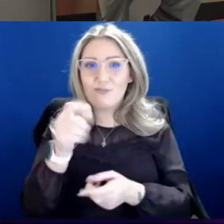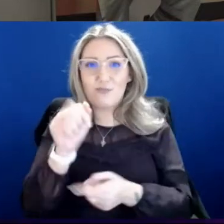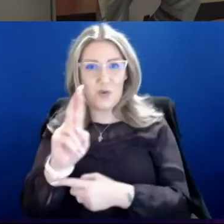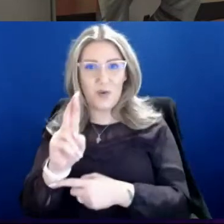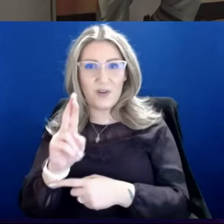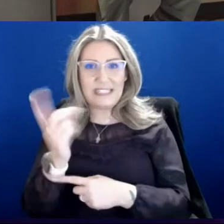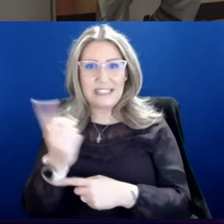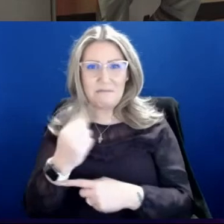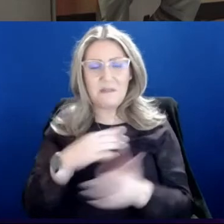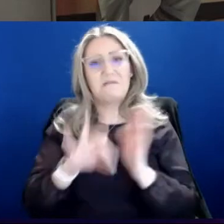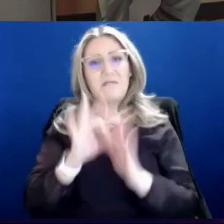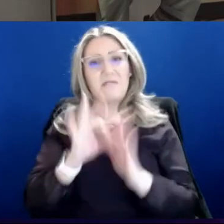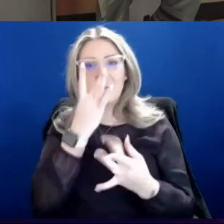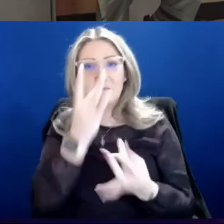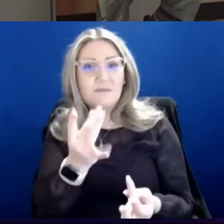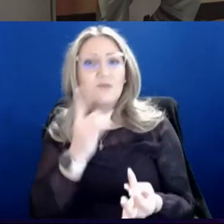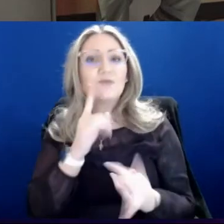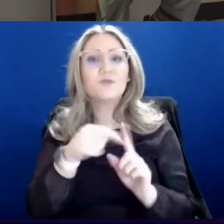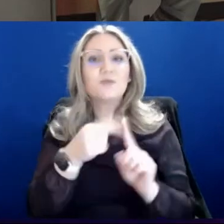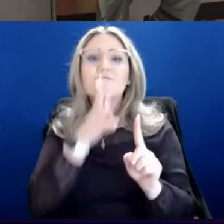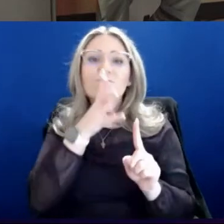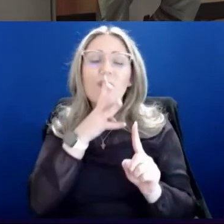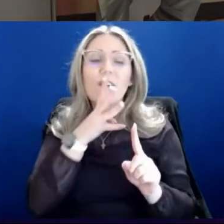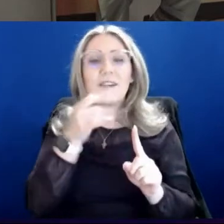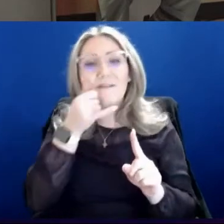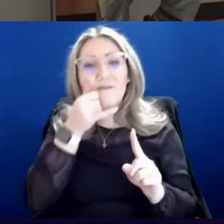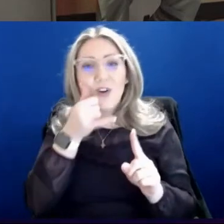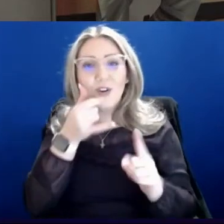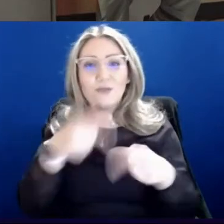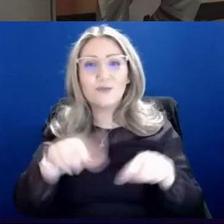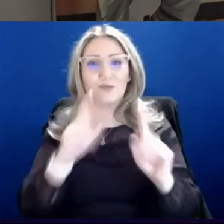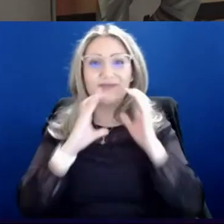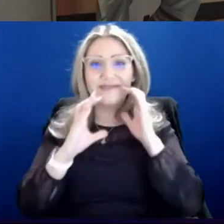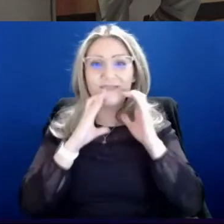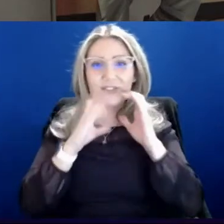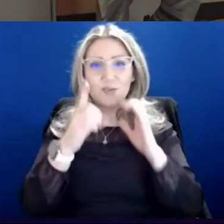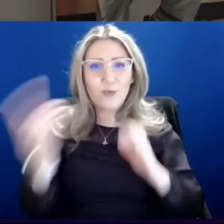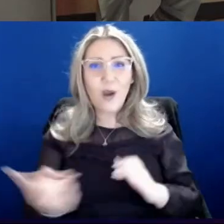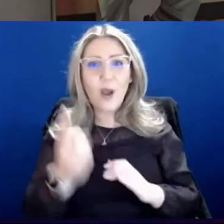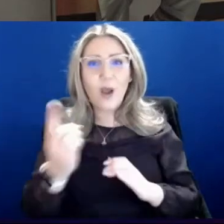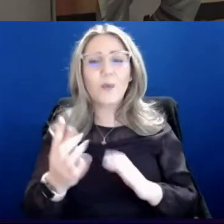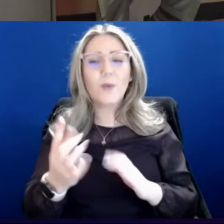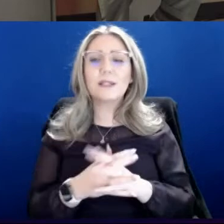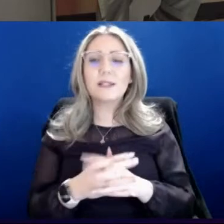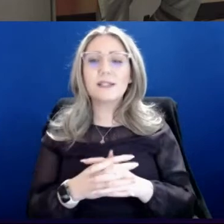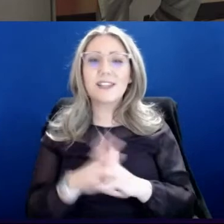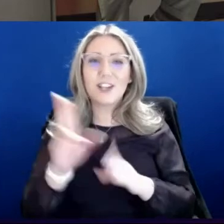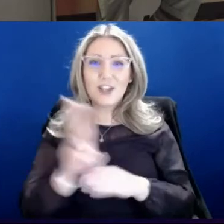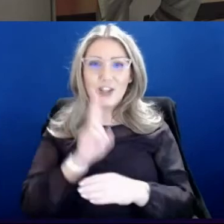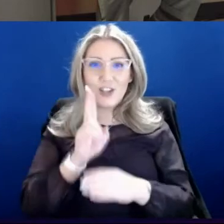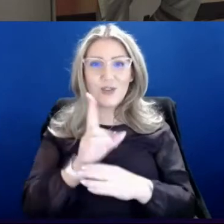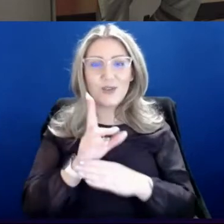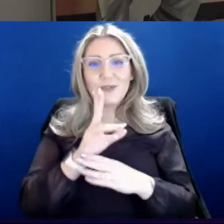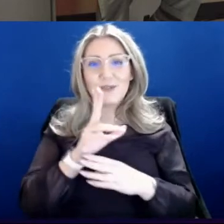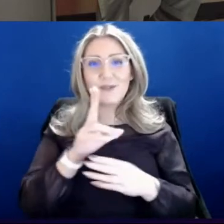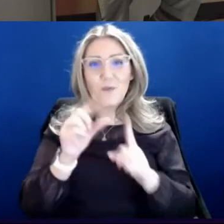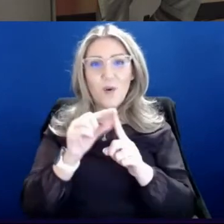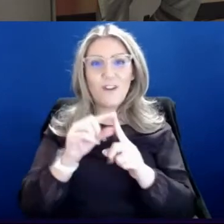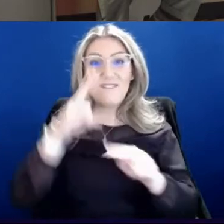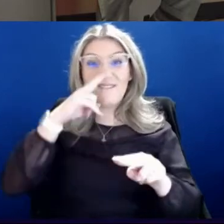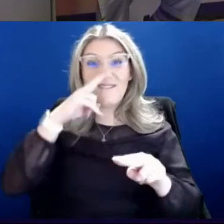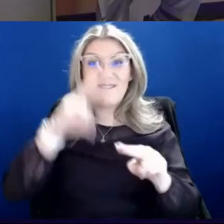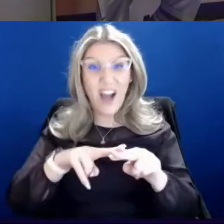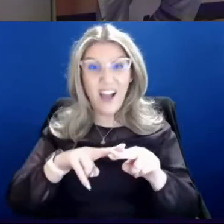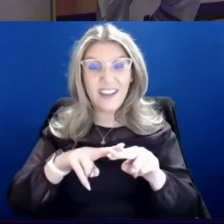so interesting when I was talking on the phone with you during our conversations is you always use the word fun when you describe your interactions with